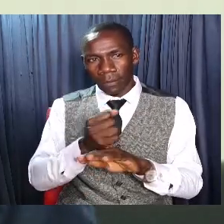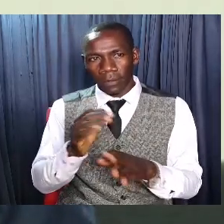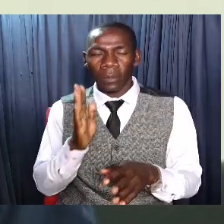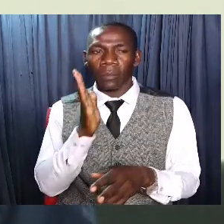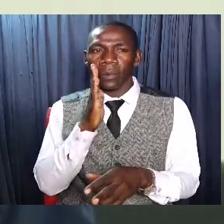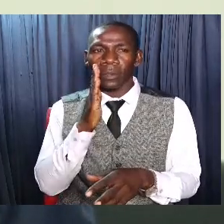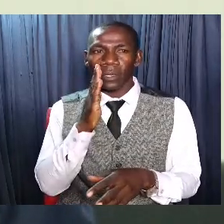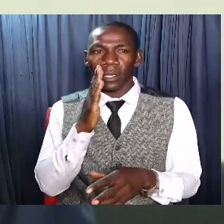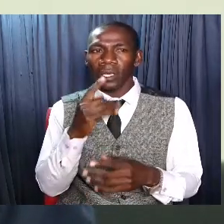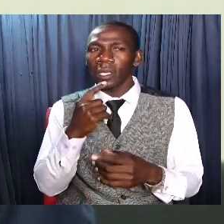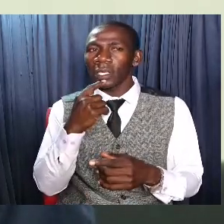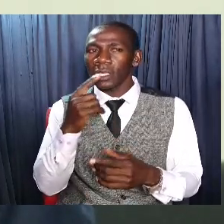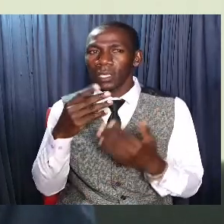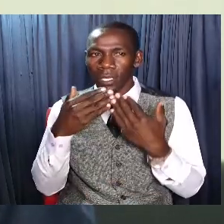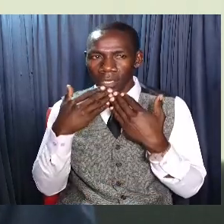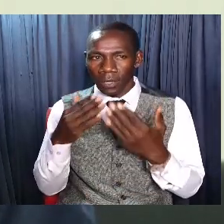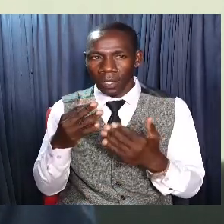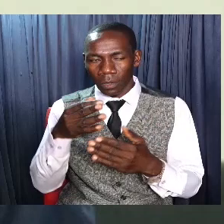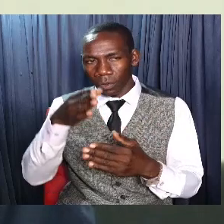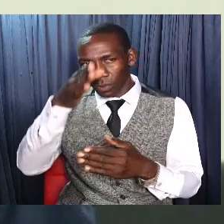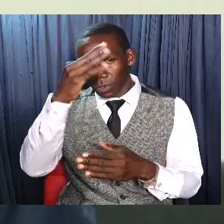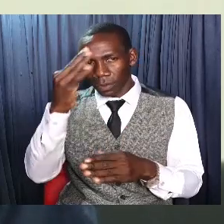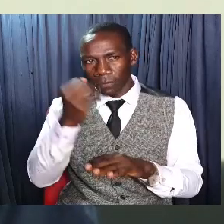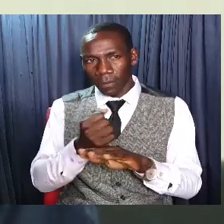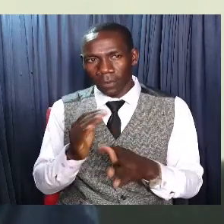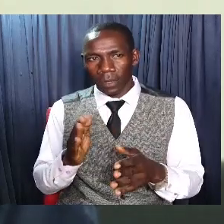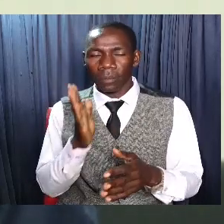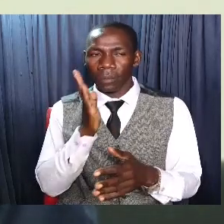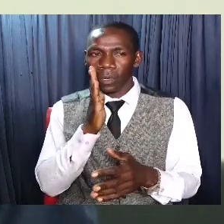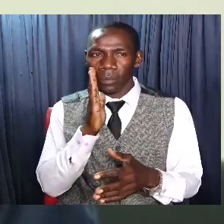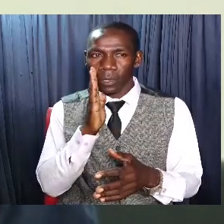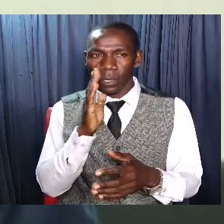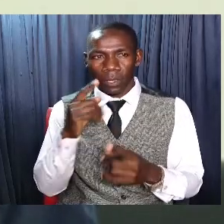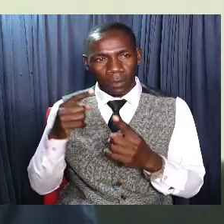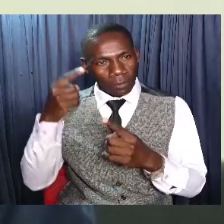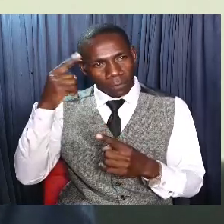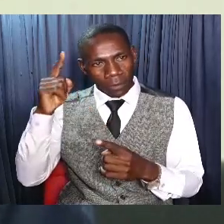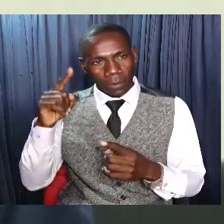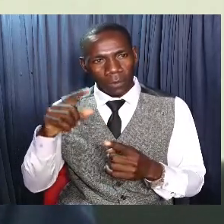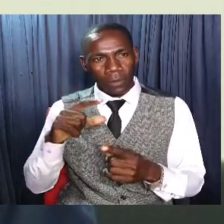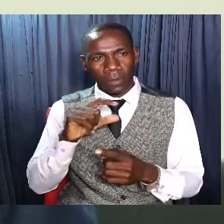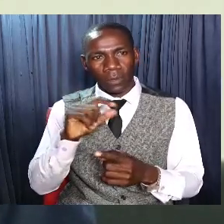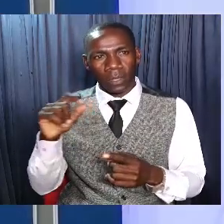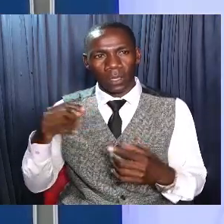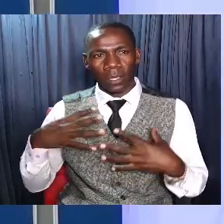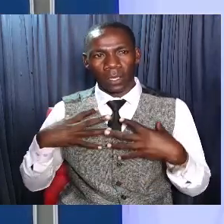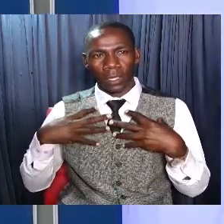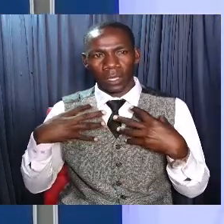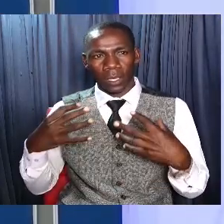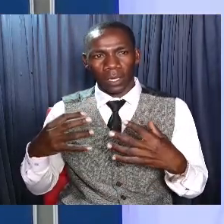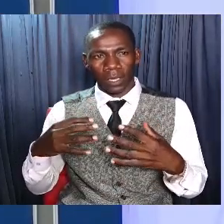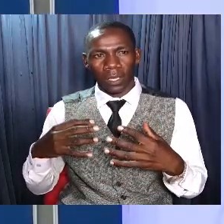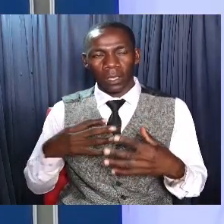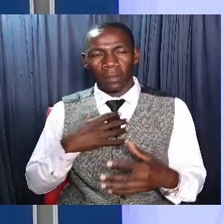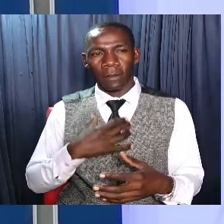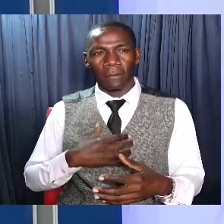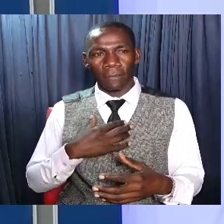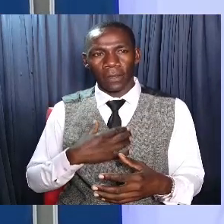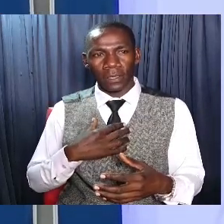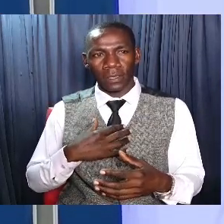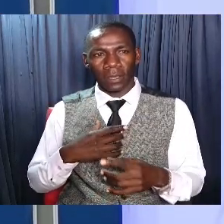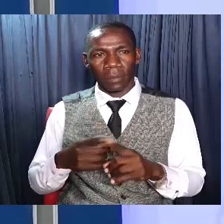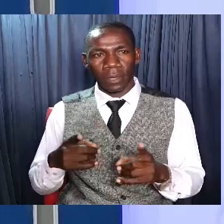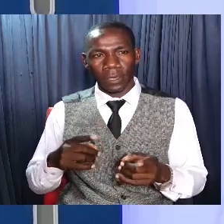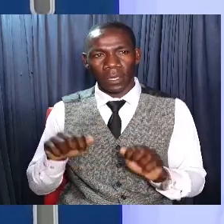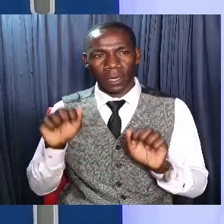mother. Niseme asante Mungu wa mwanzi. I say thank God of the founder. Kwa uponyaji. For the healing. Ni mgeni lakini akajaliwa kukiri. A newcomer